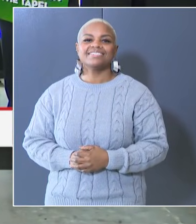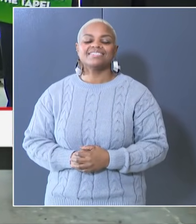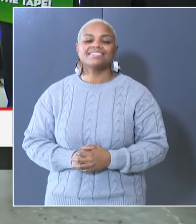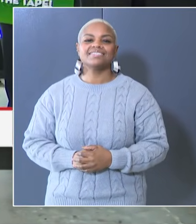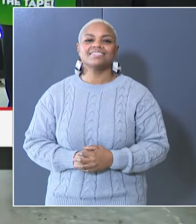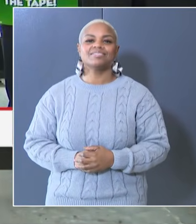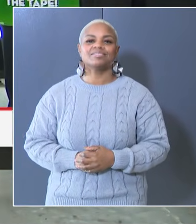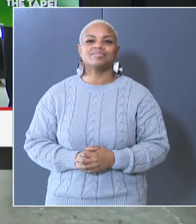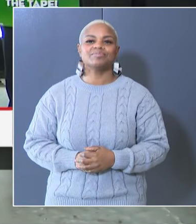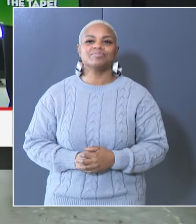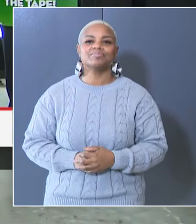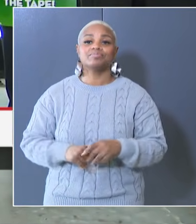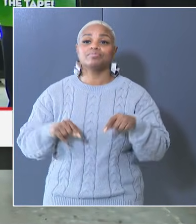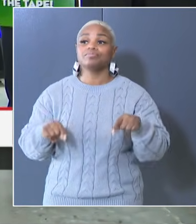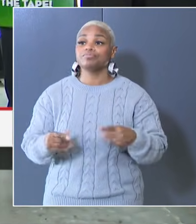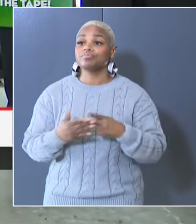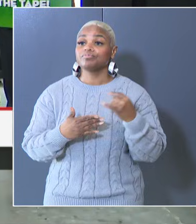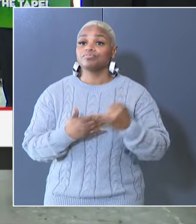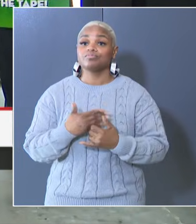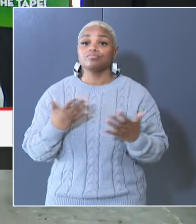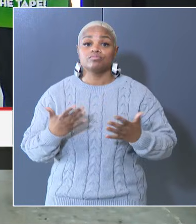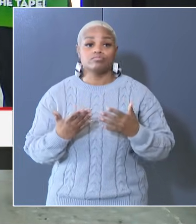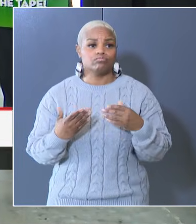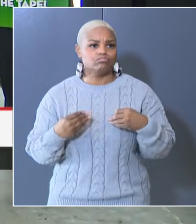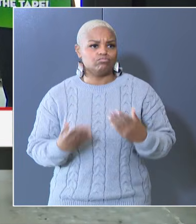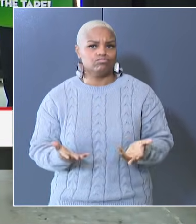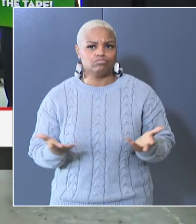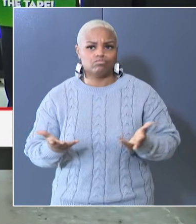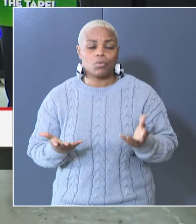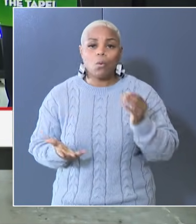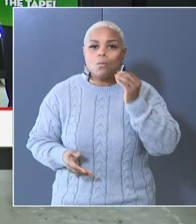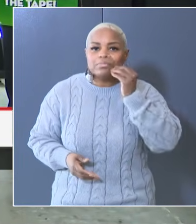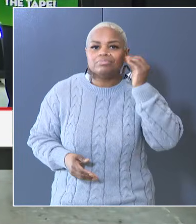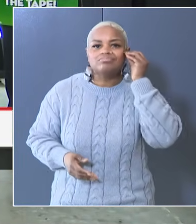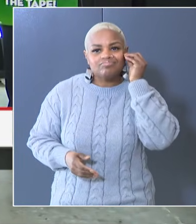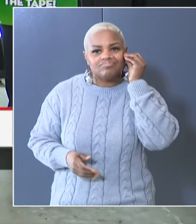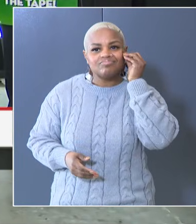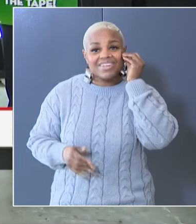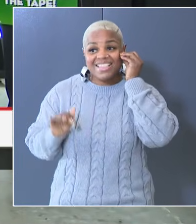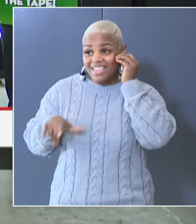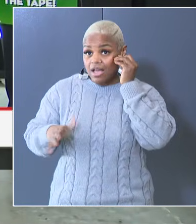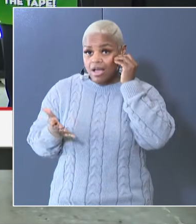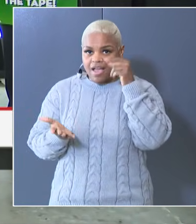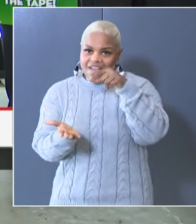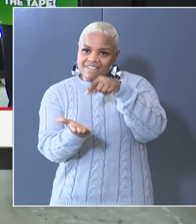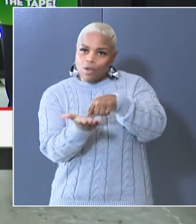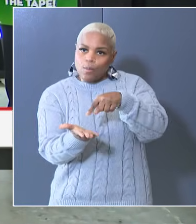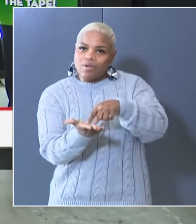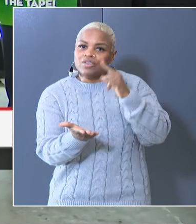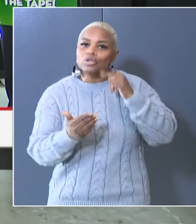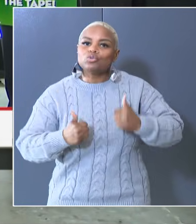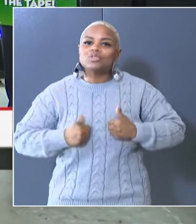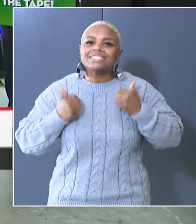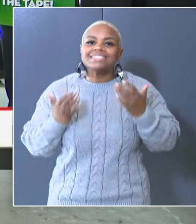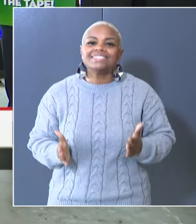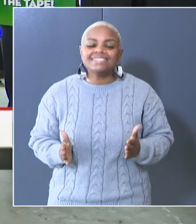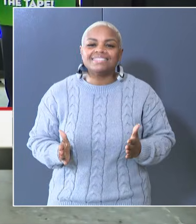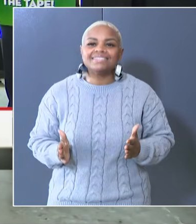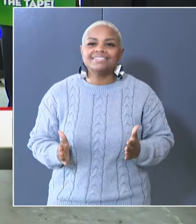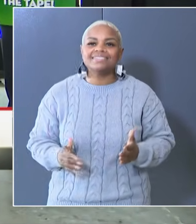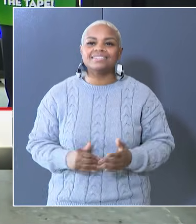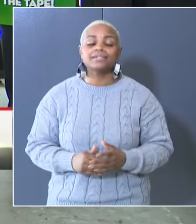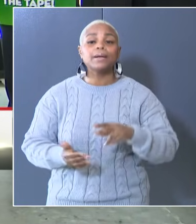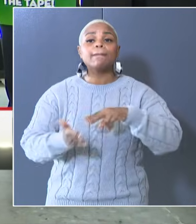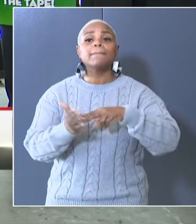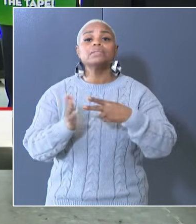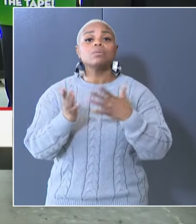This project delivers homes that are affordable to residents earning between 30 and 60% of the area median